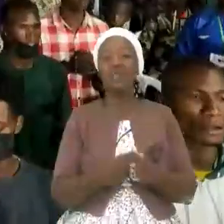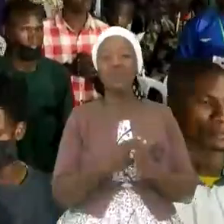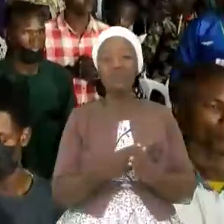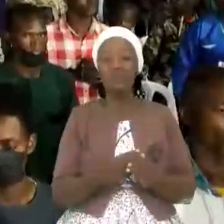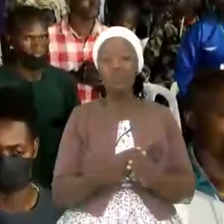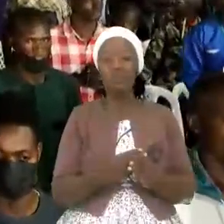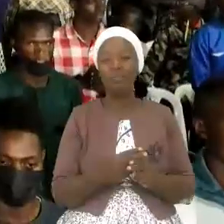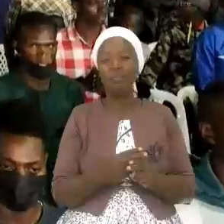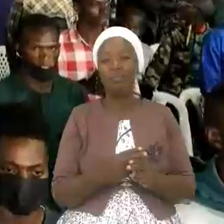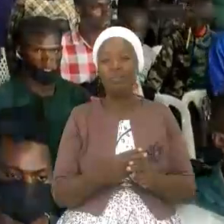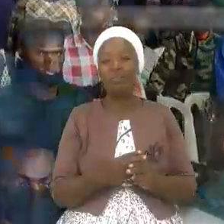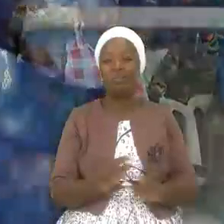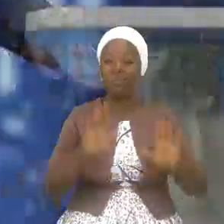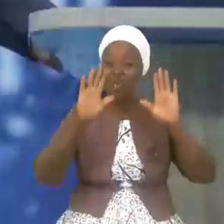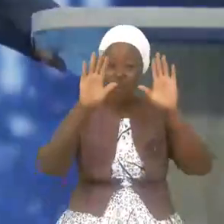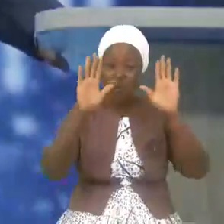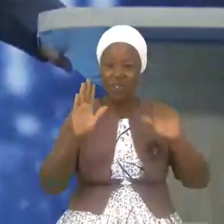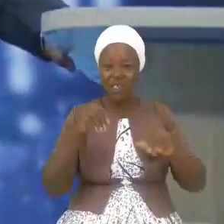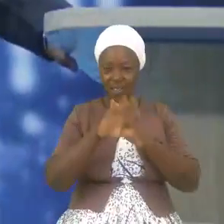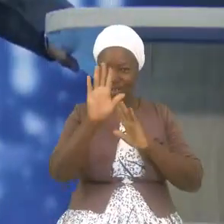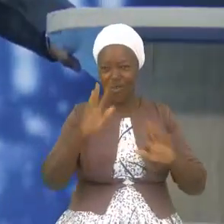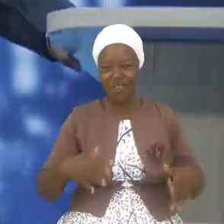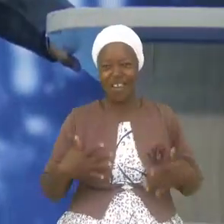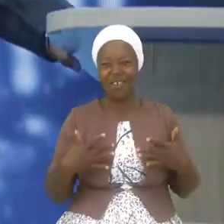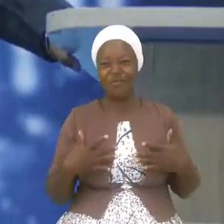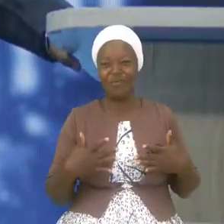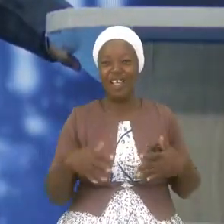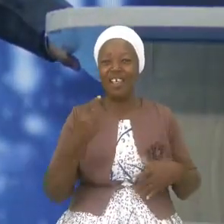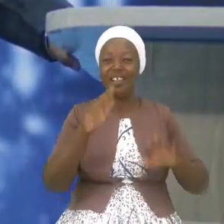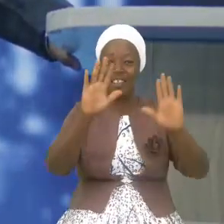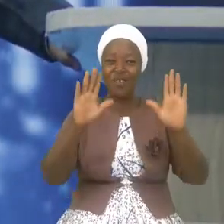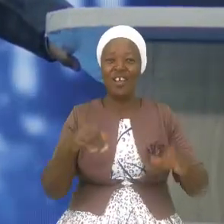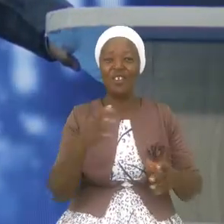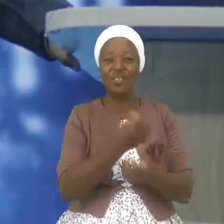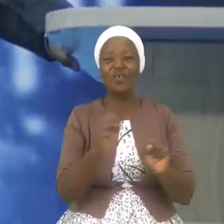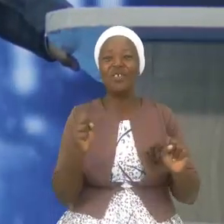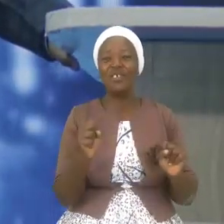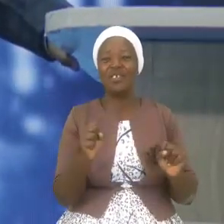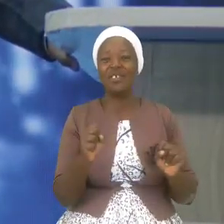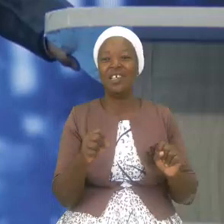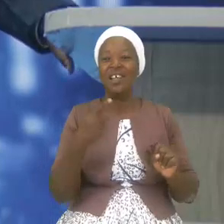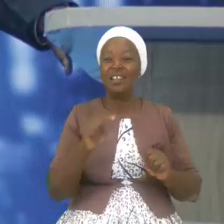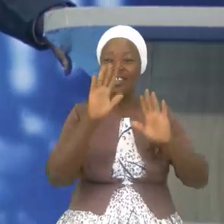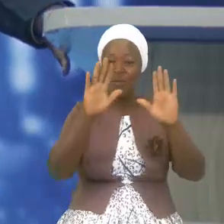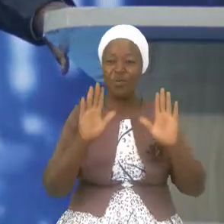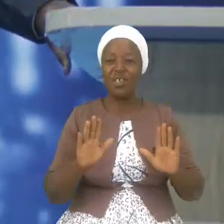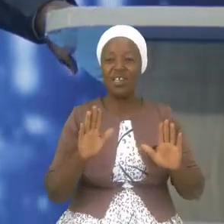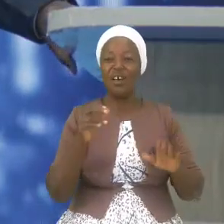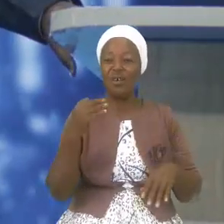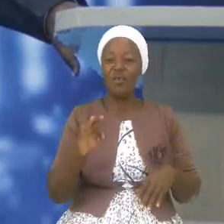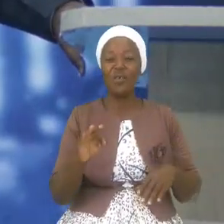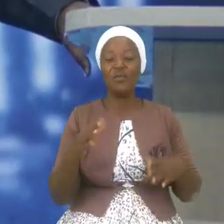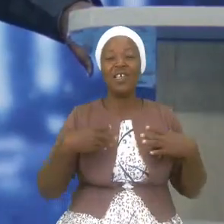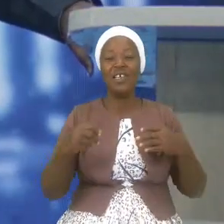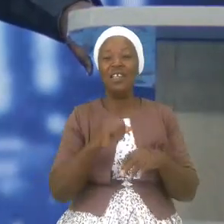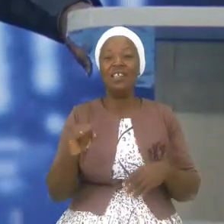The wonder of salvation, the wonder of healing, the wonder of deliverance, the